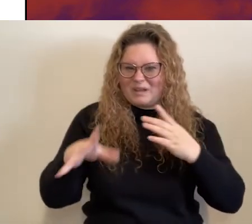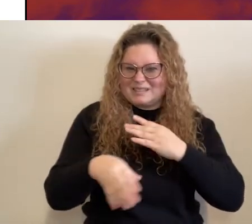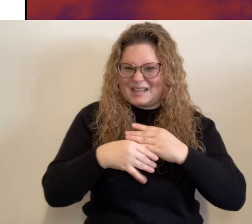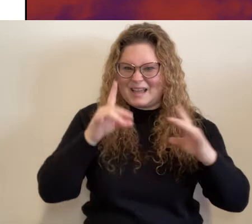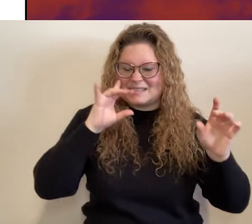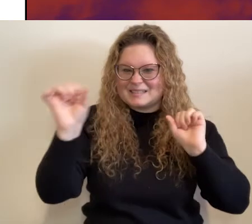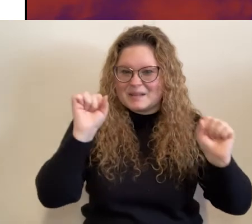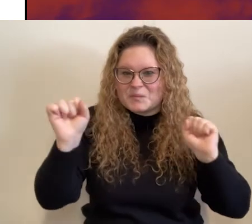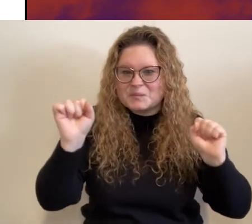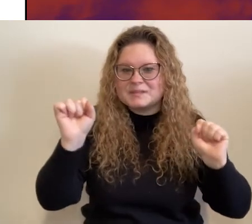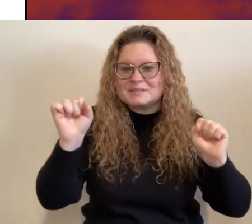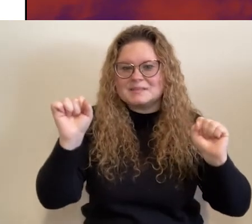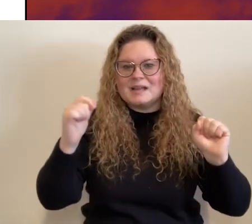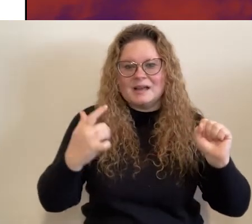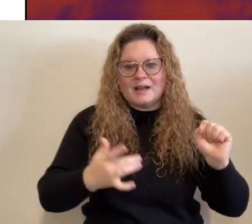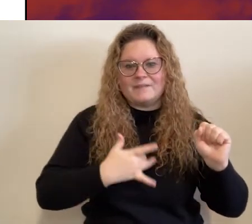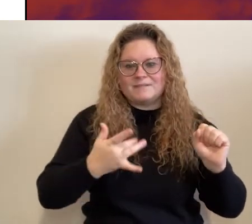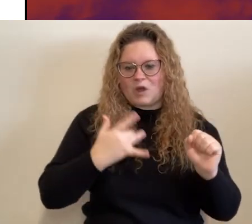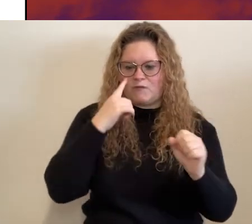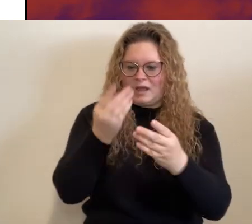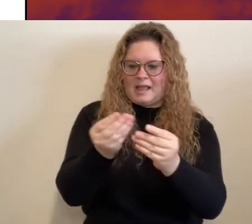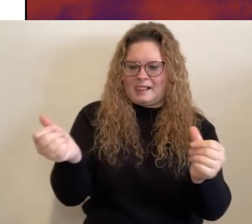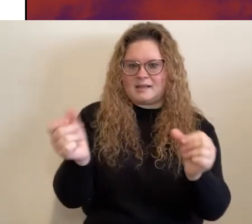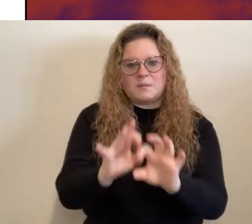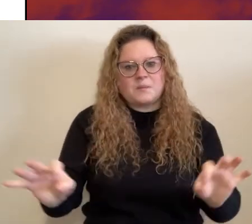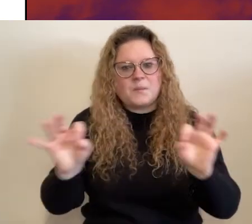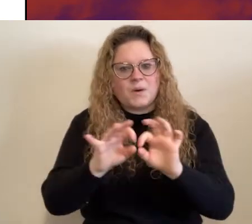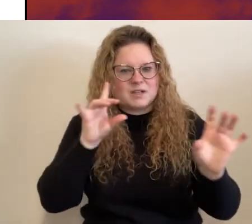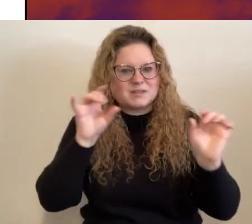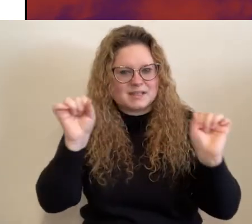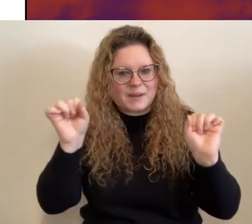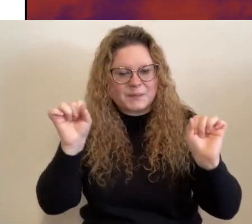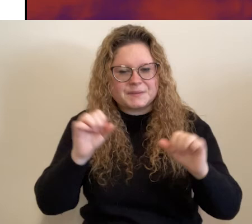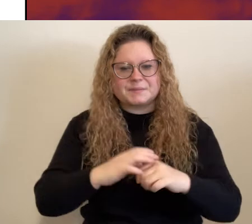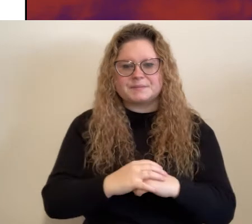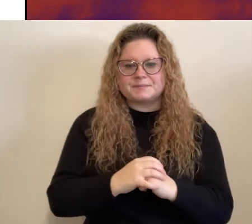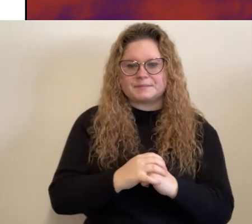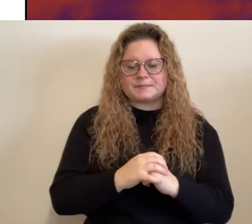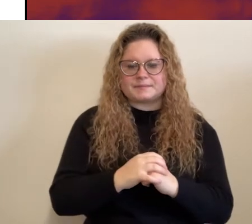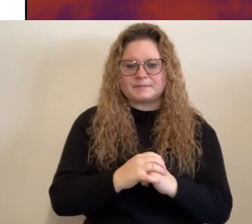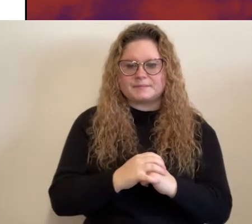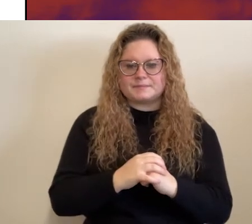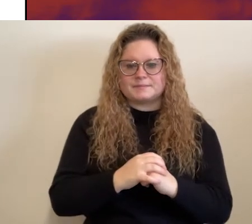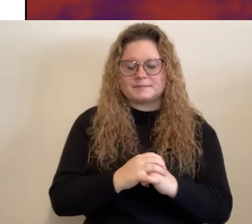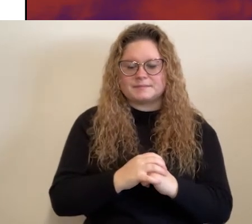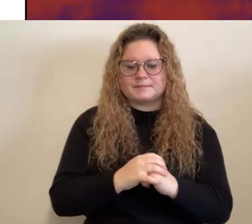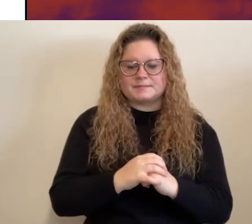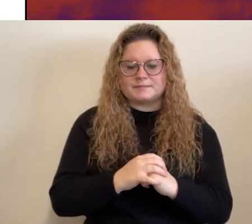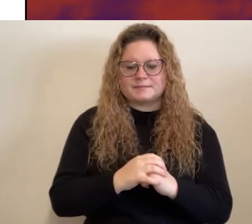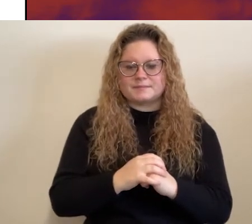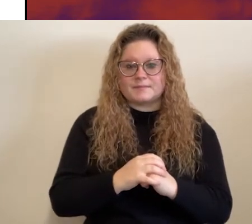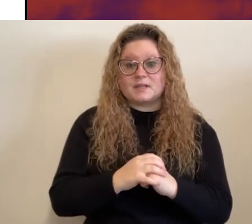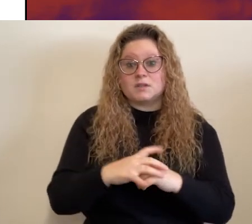intuitive healer. So my relationship of sound, like I have to speak,